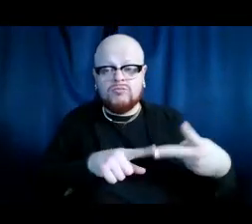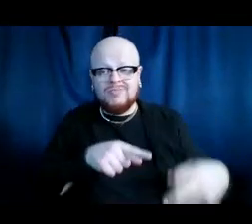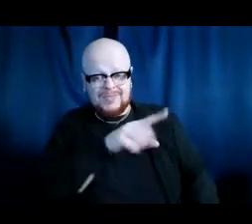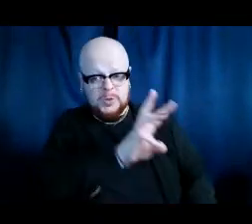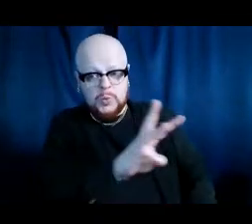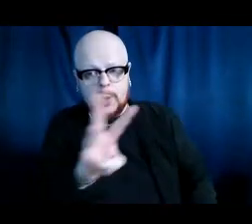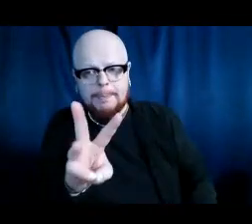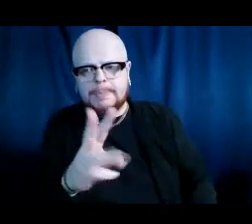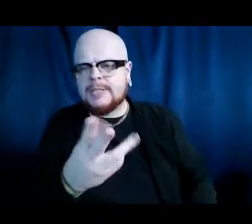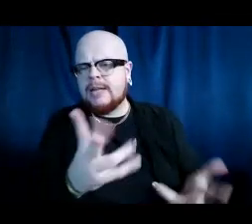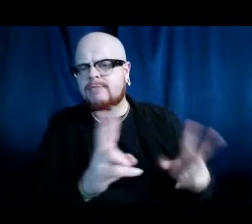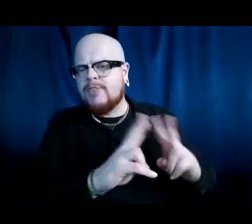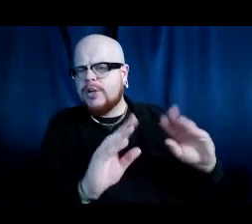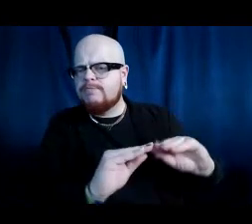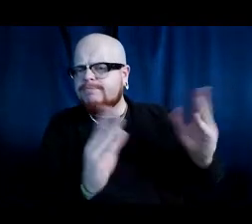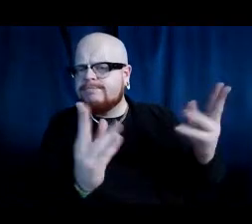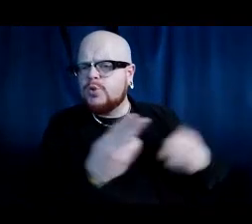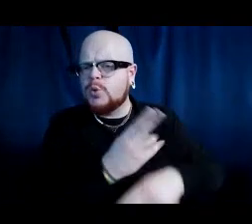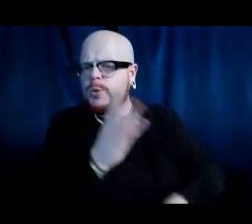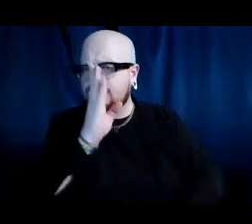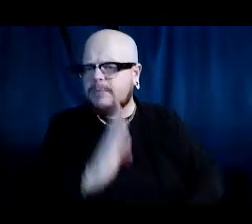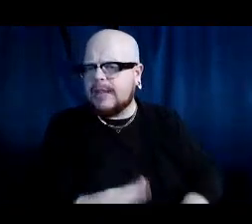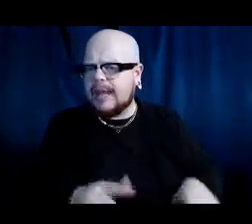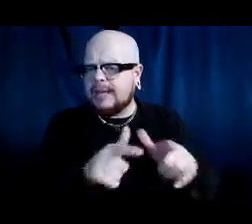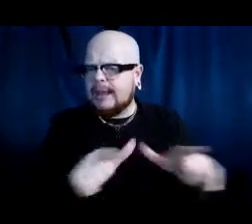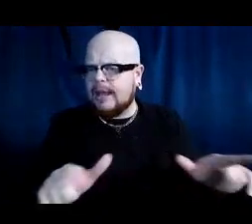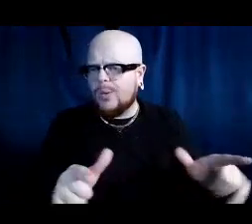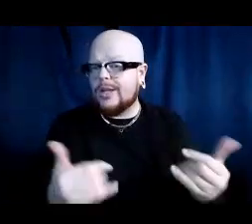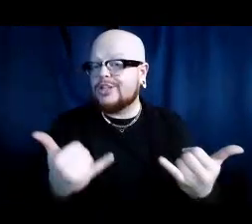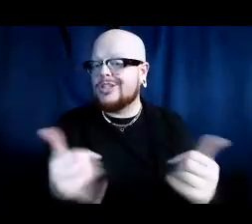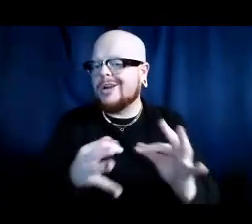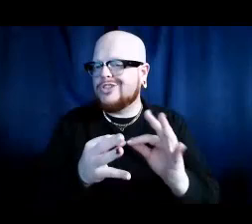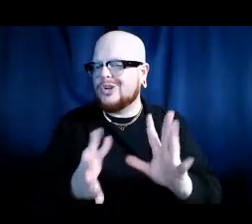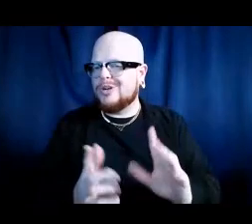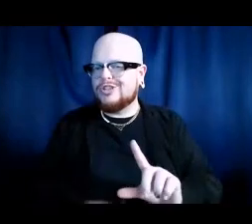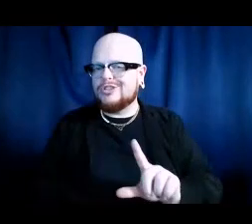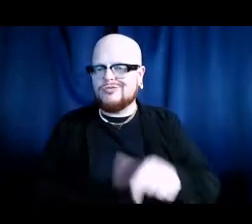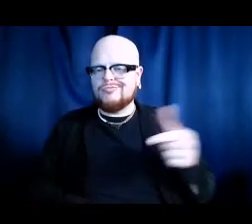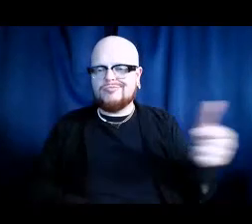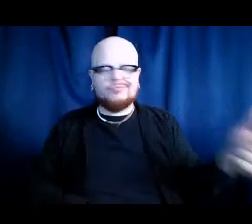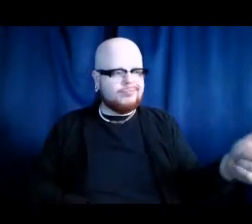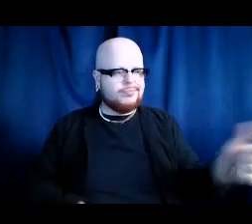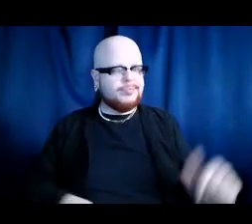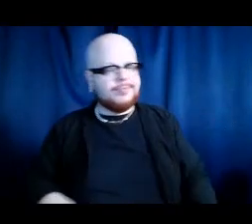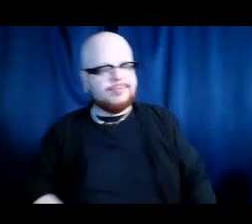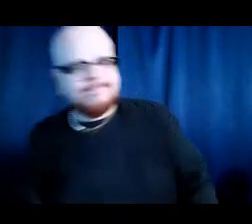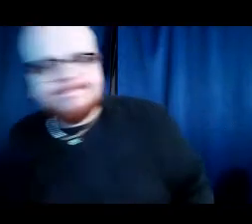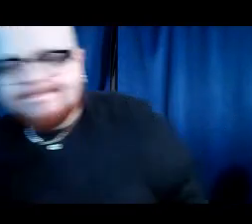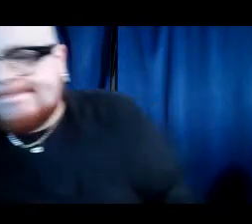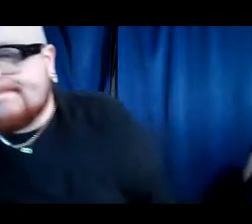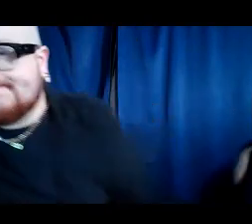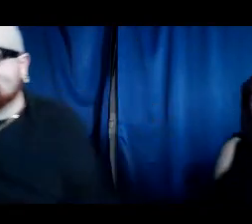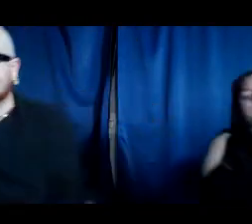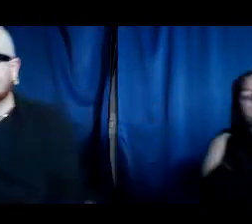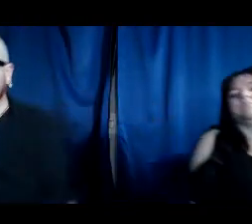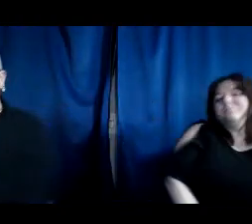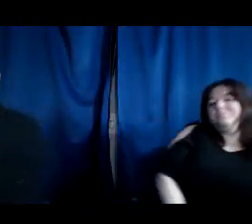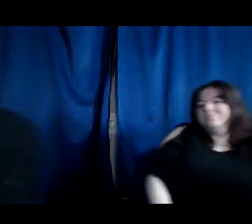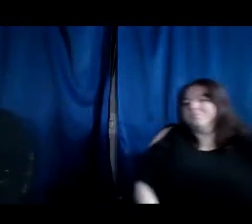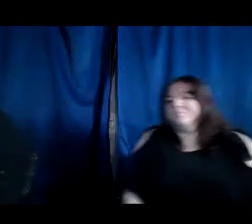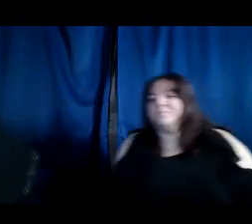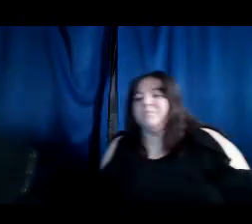Alanna, would you share the final principle? Shelly, the fourth principle is robust, which means the content must